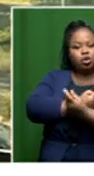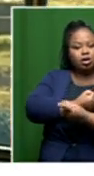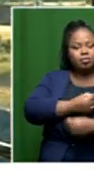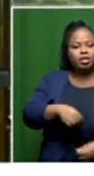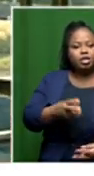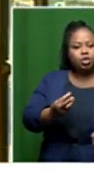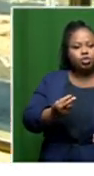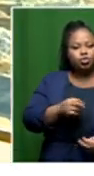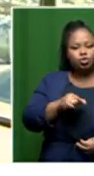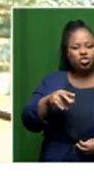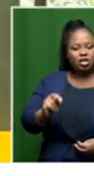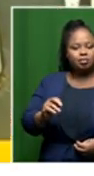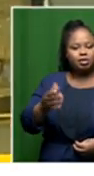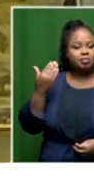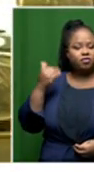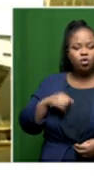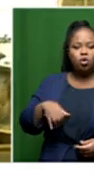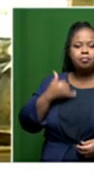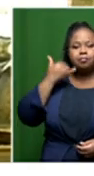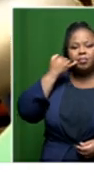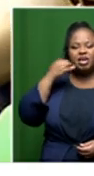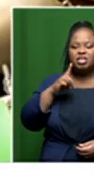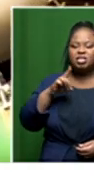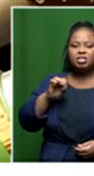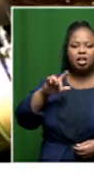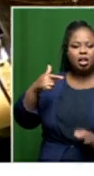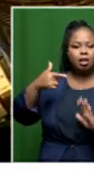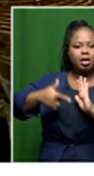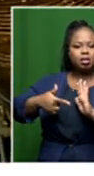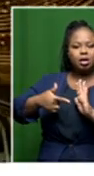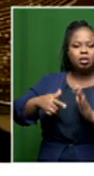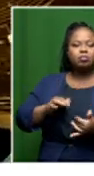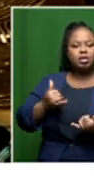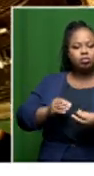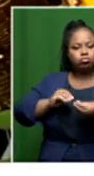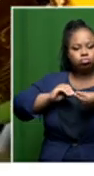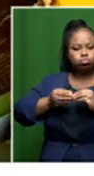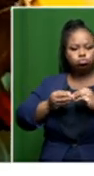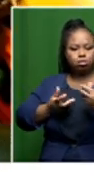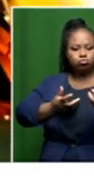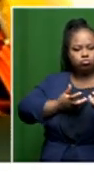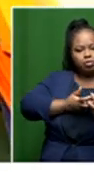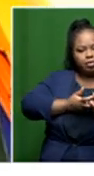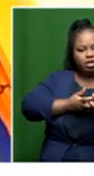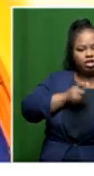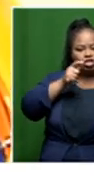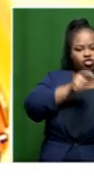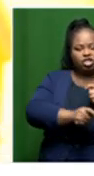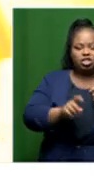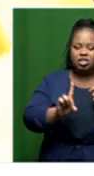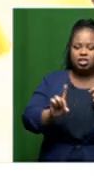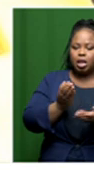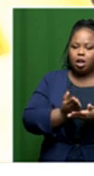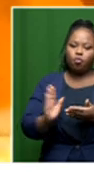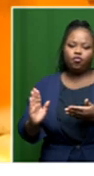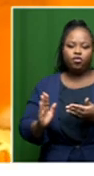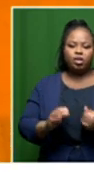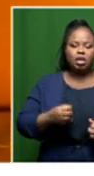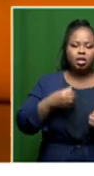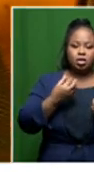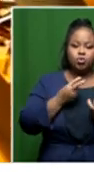new gen was fashioned from a diesel-powered whole truck assembled and fitted with a hydration and battery-powered